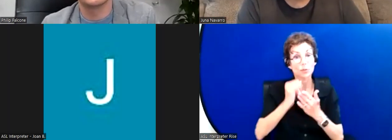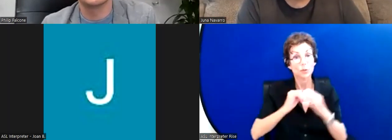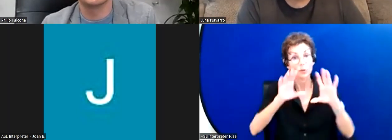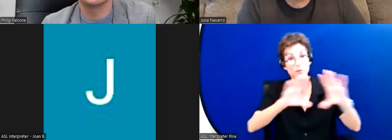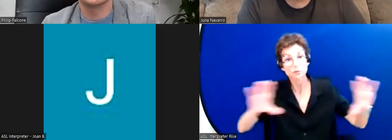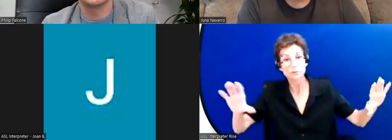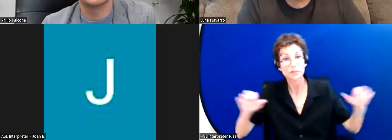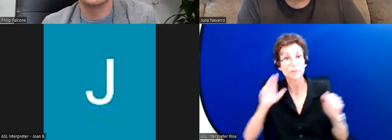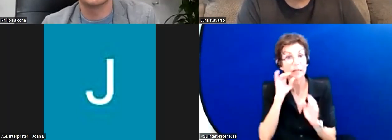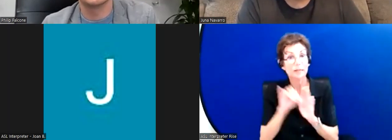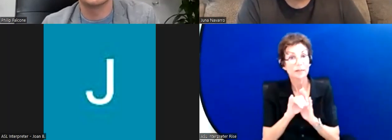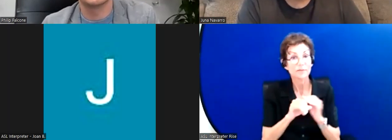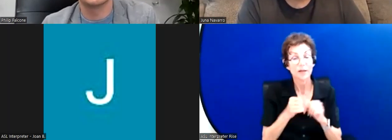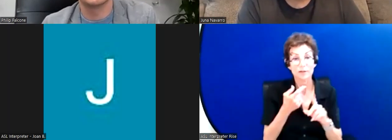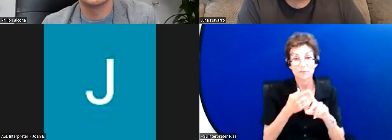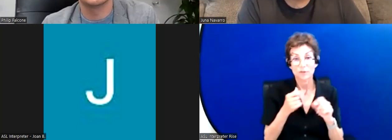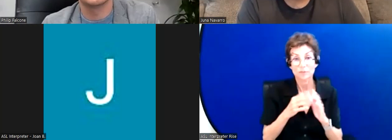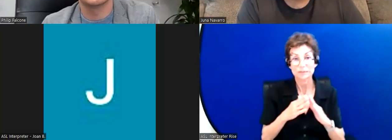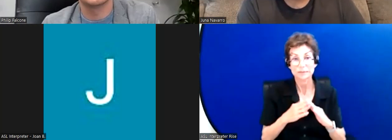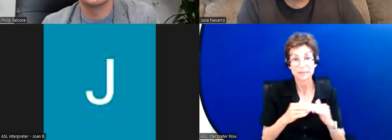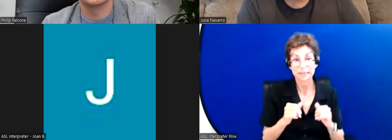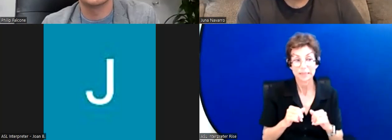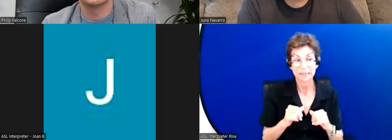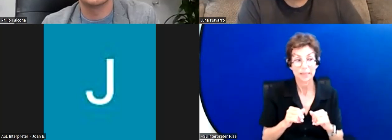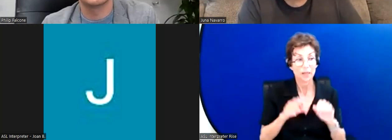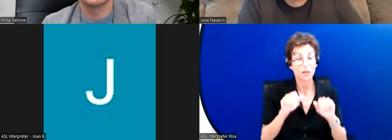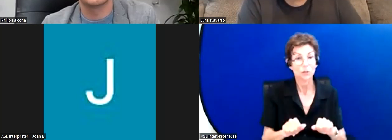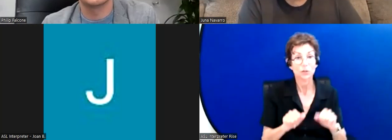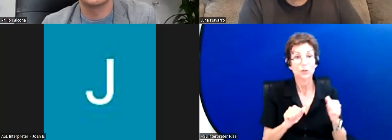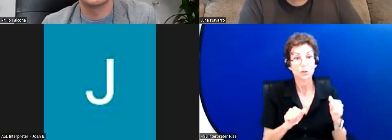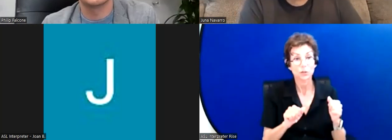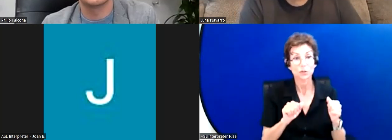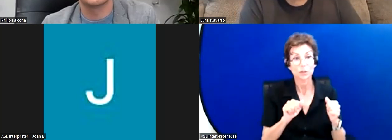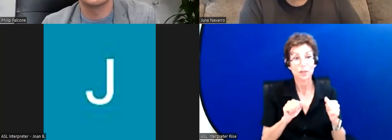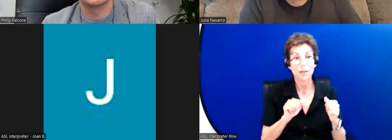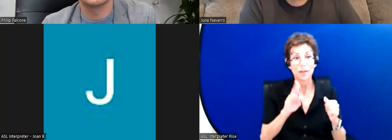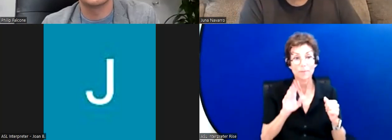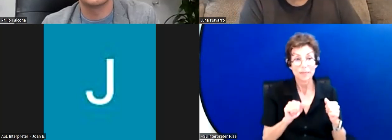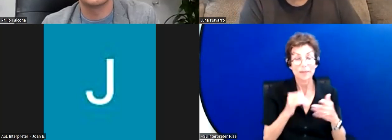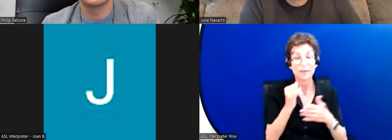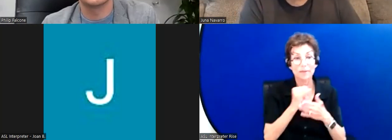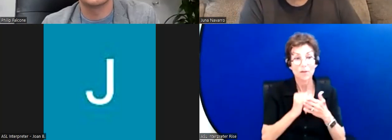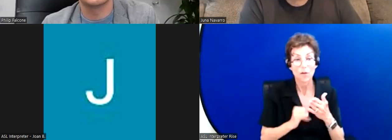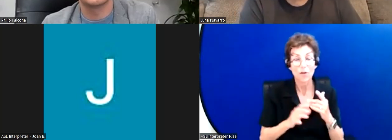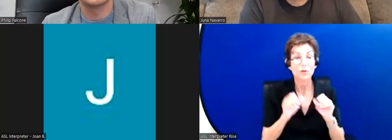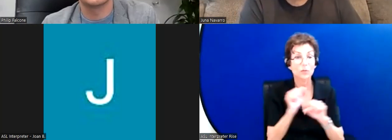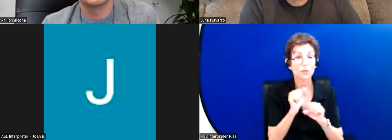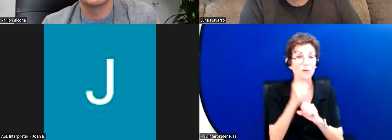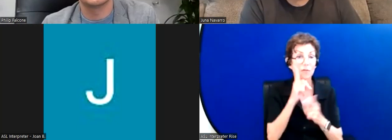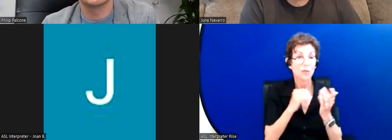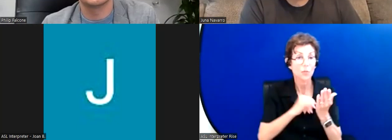organization to bring in the artist to do the project. So yes, this could be the case. If you are working with